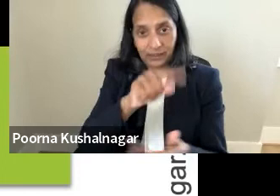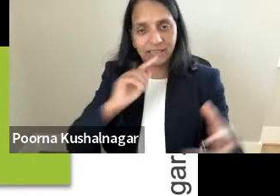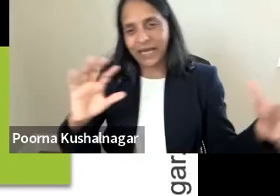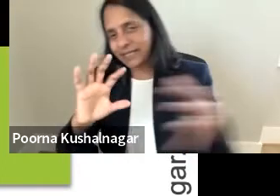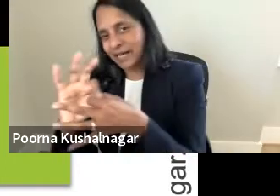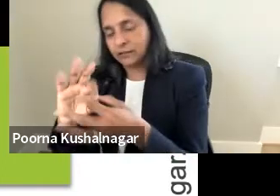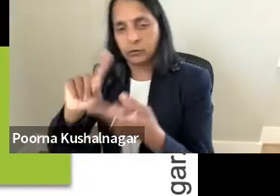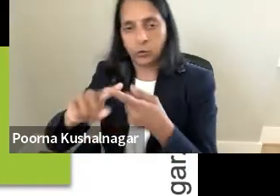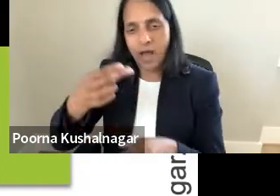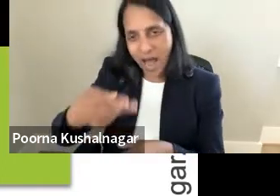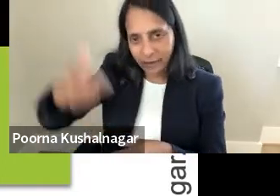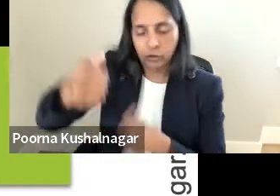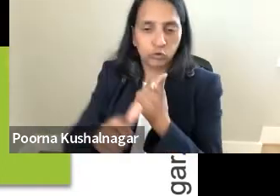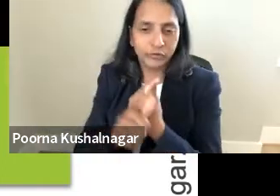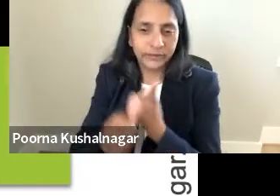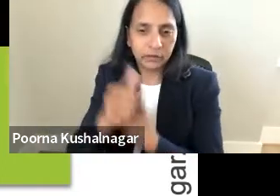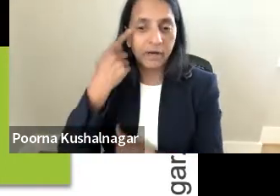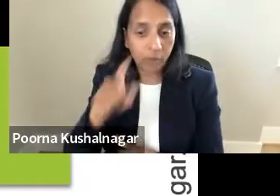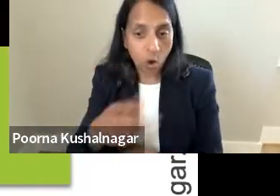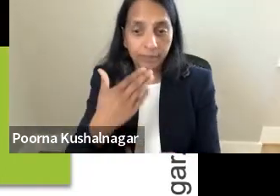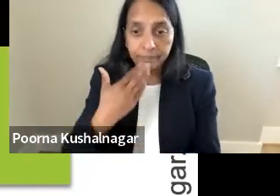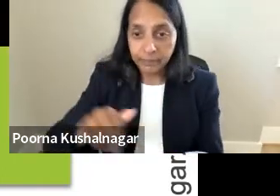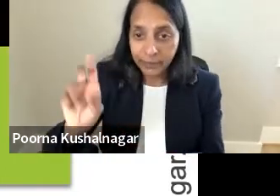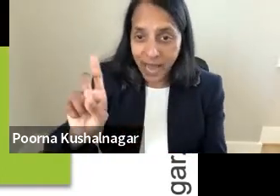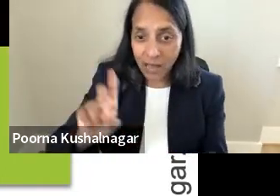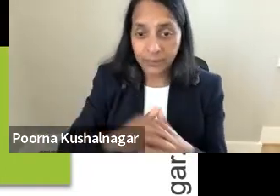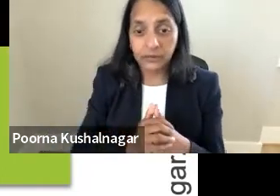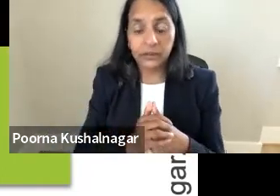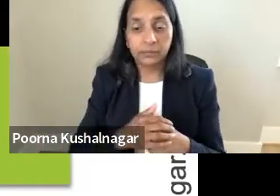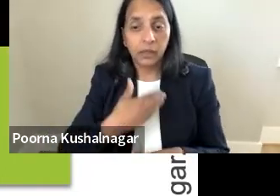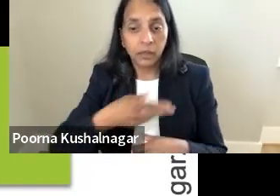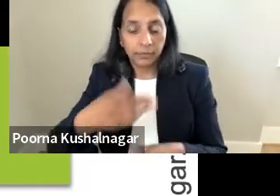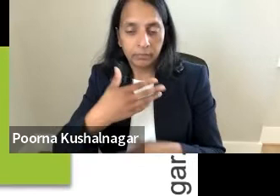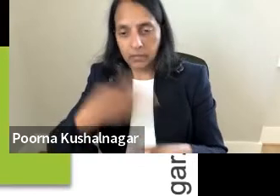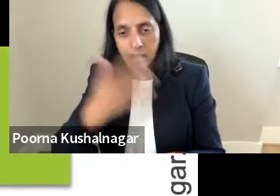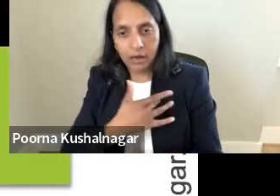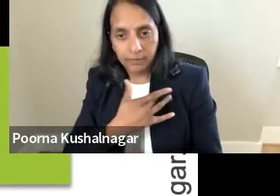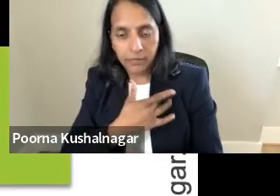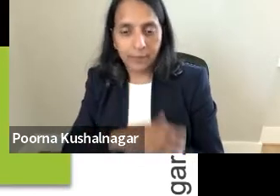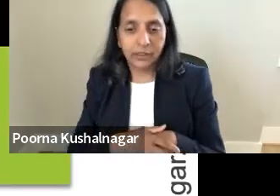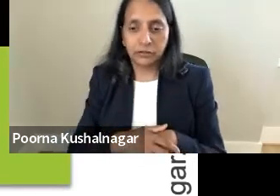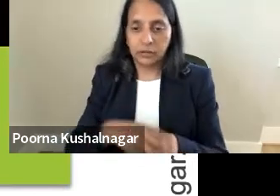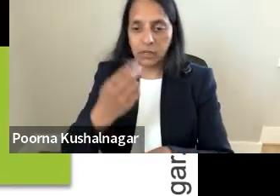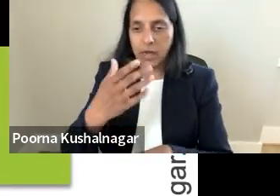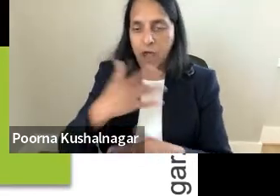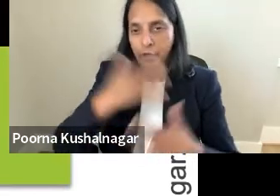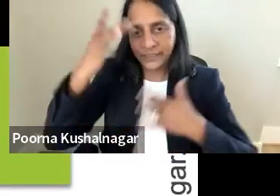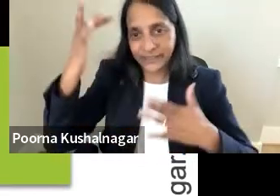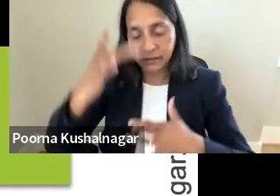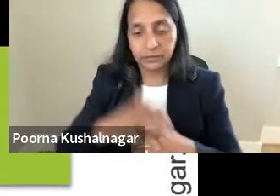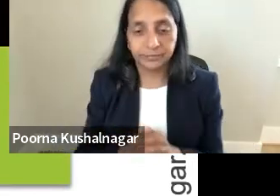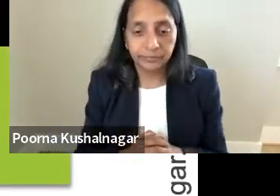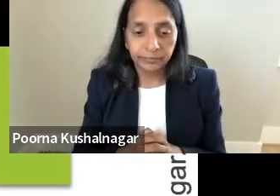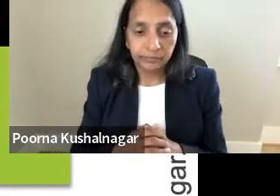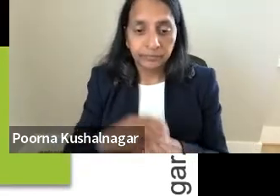able to understand each other is connected to higher risk of things like diabetes, heart